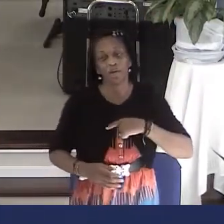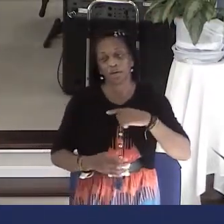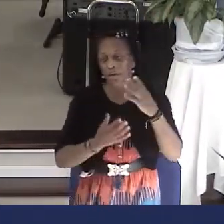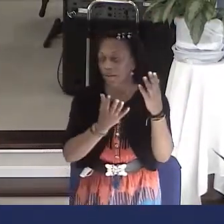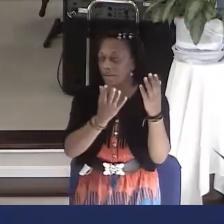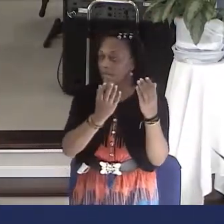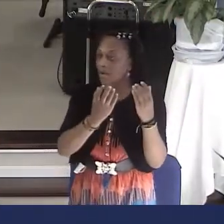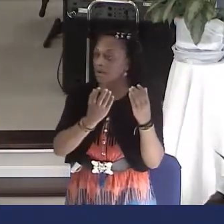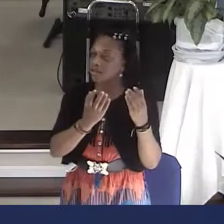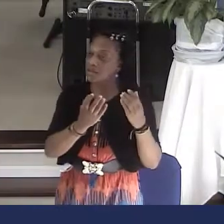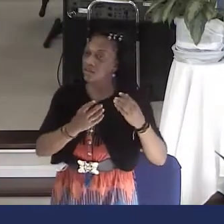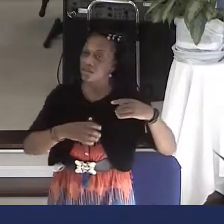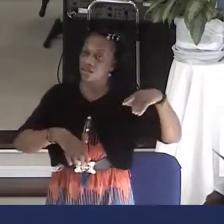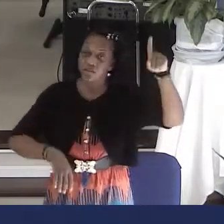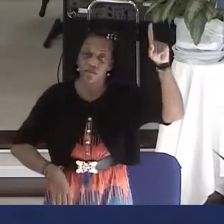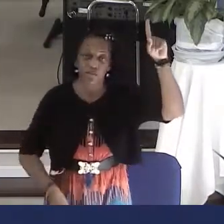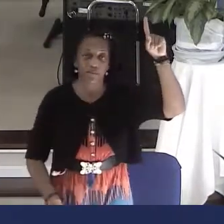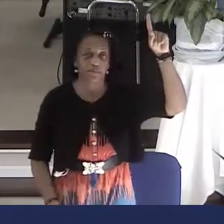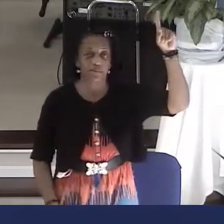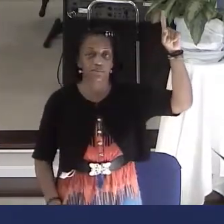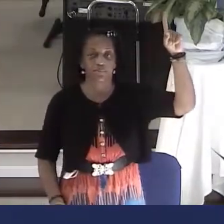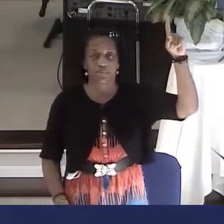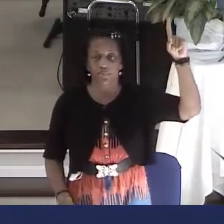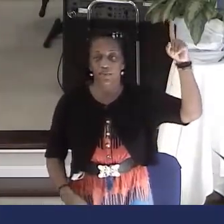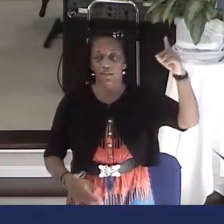All we want is you.